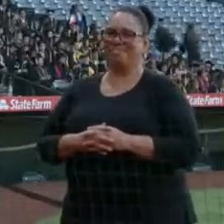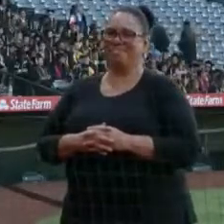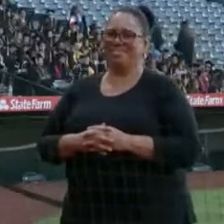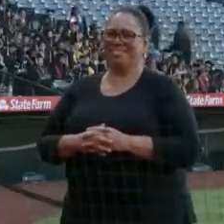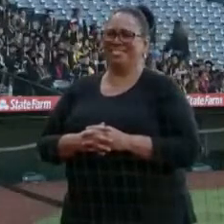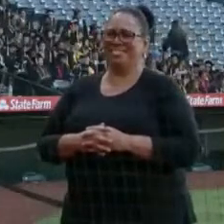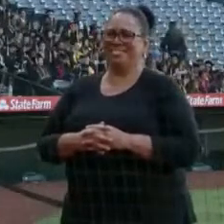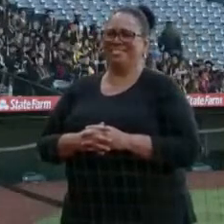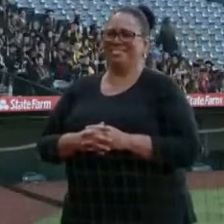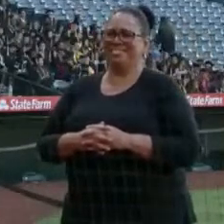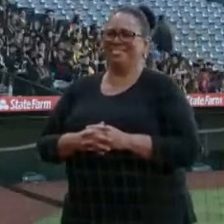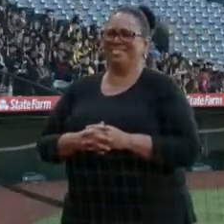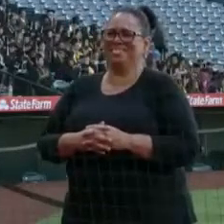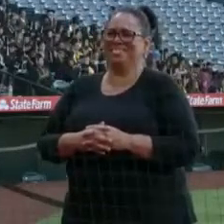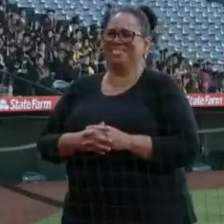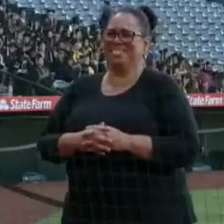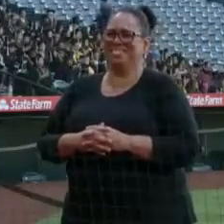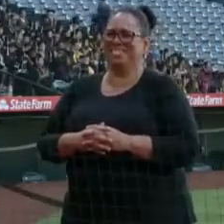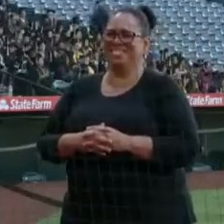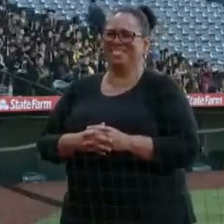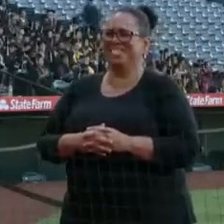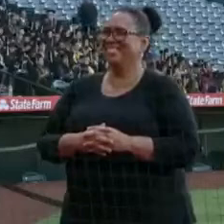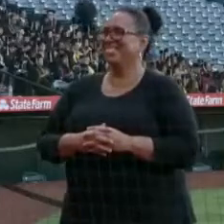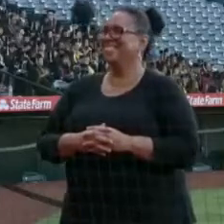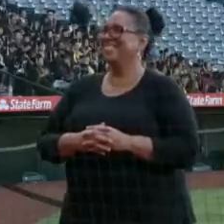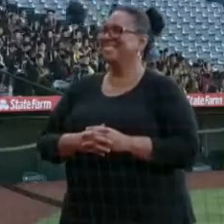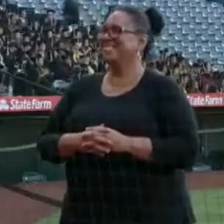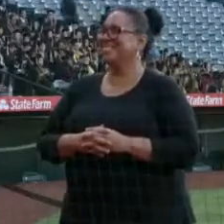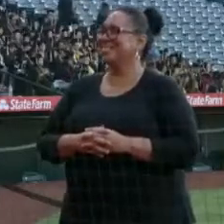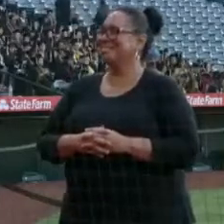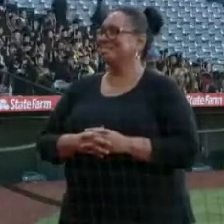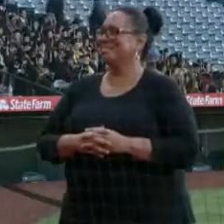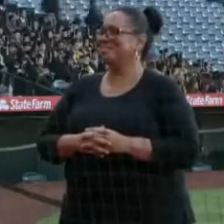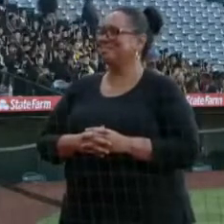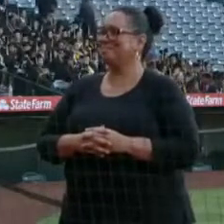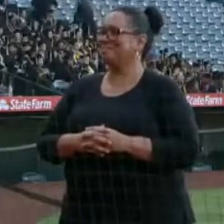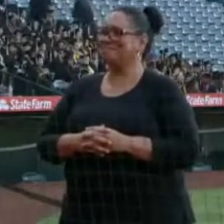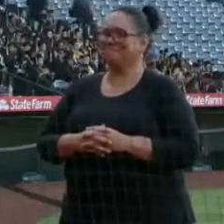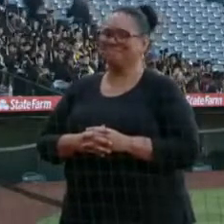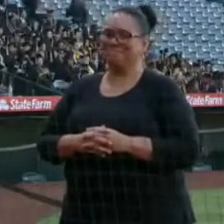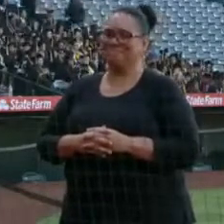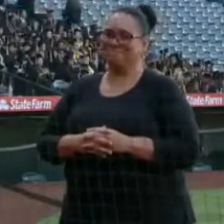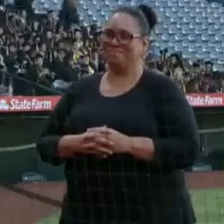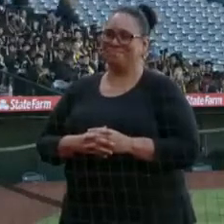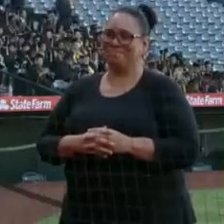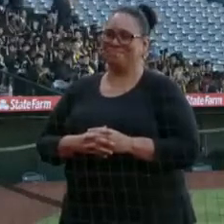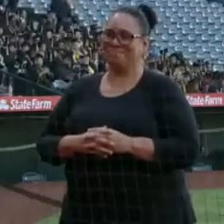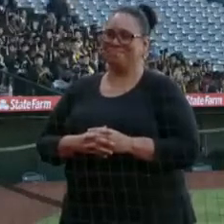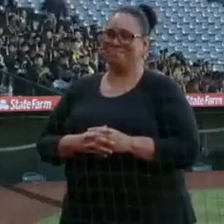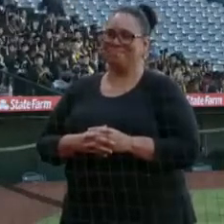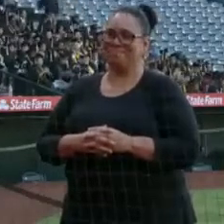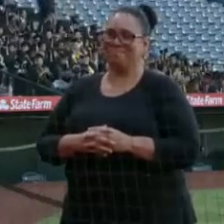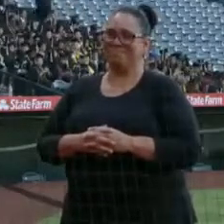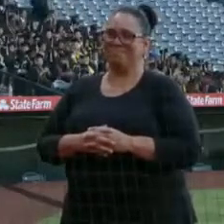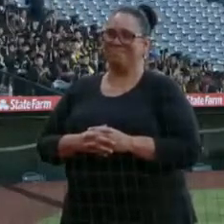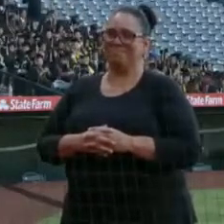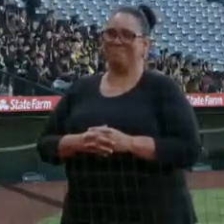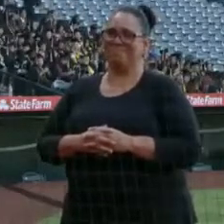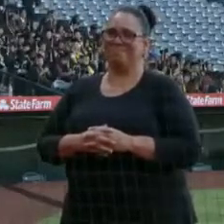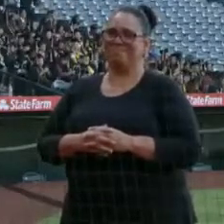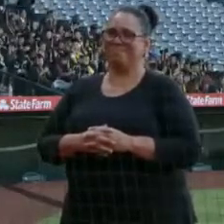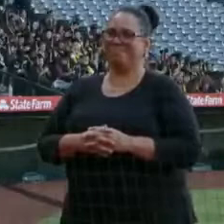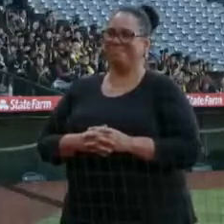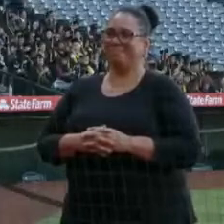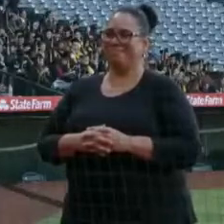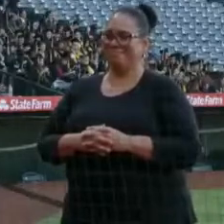from Psychology and Megan Schmitz from Psychology. For the Raphael Hansen Endowed Student